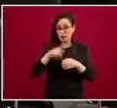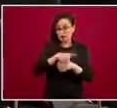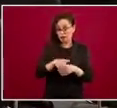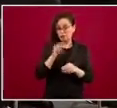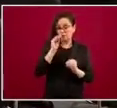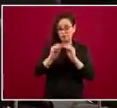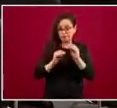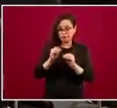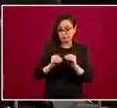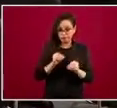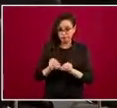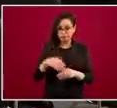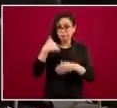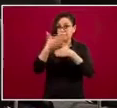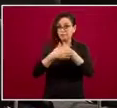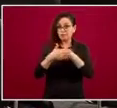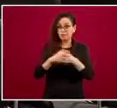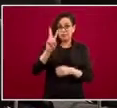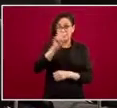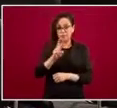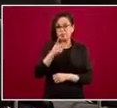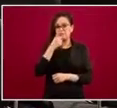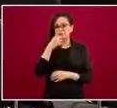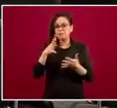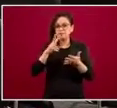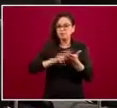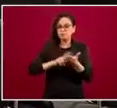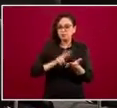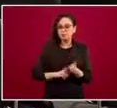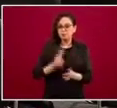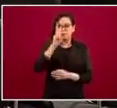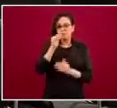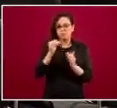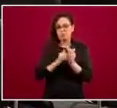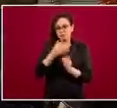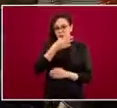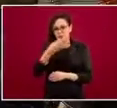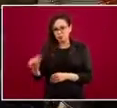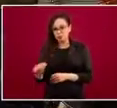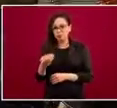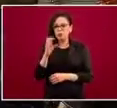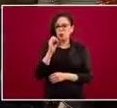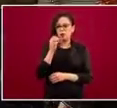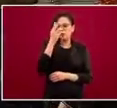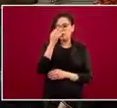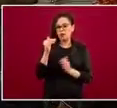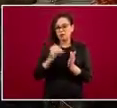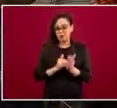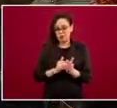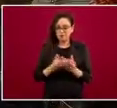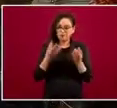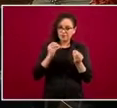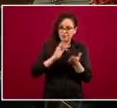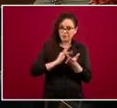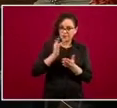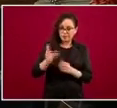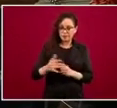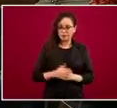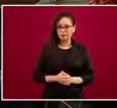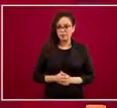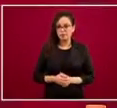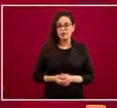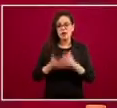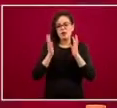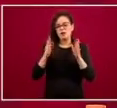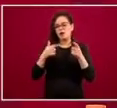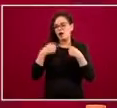finished, which will be next Friday, they will cost between 2,500 and 3,000 pesos. Thank you. We